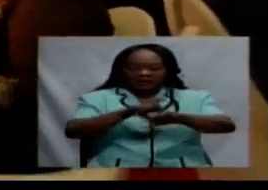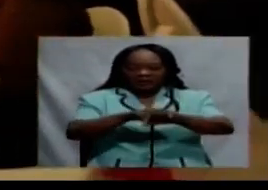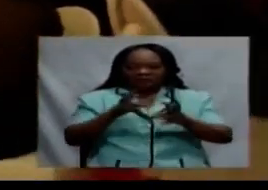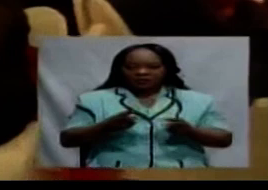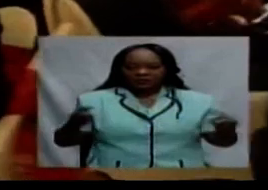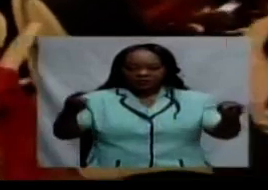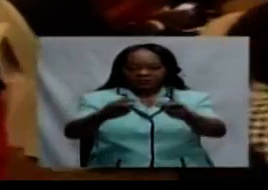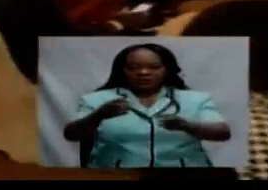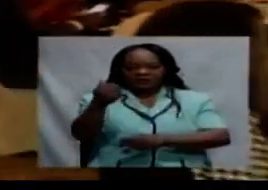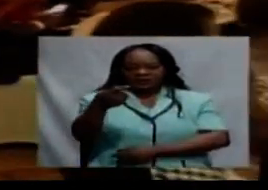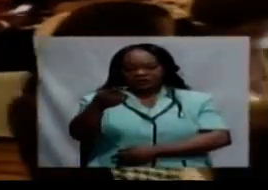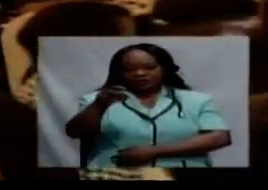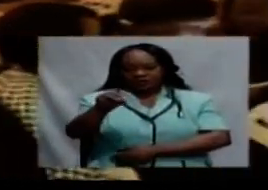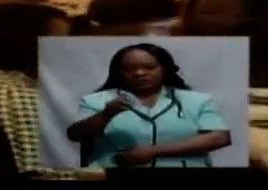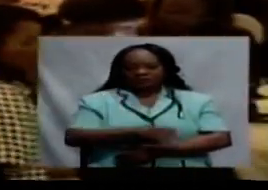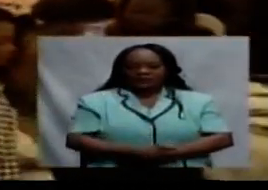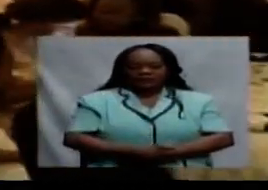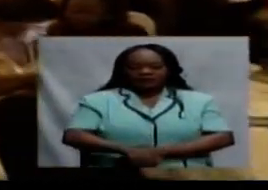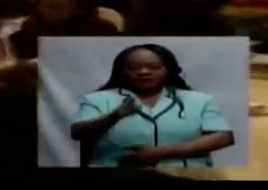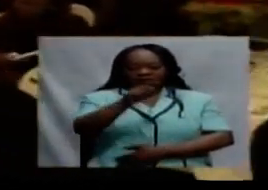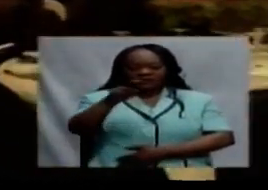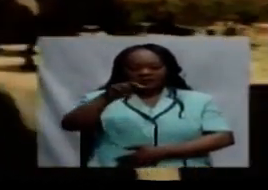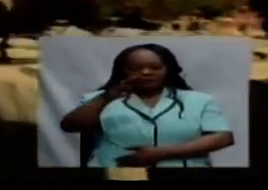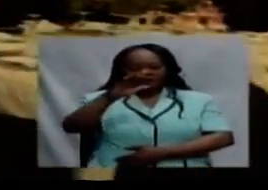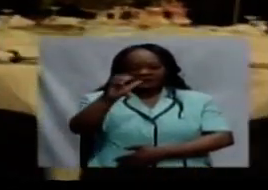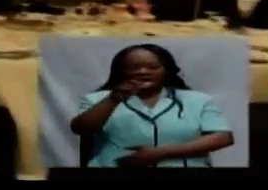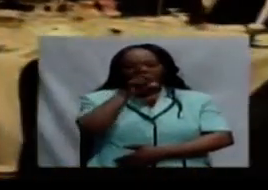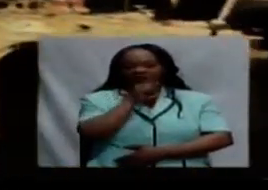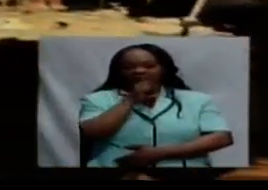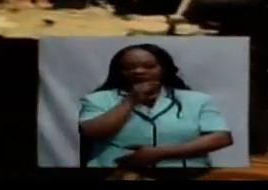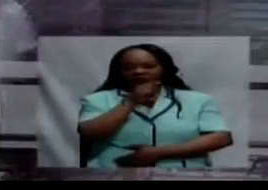AGM. Elas Lungu, ZNBC News, Livingstone.